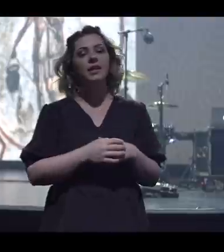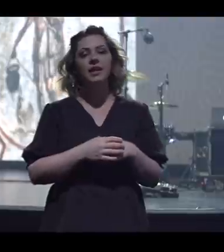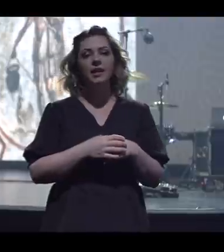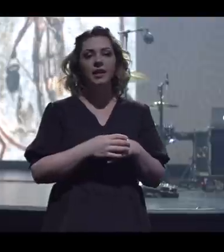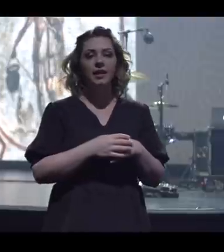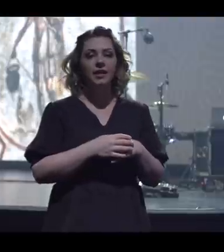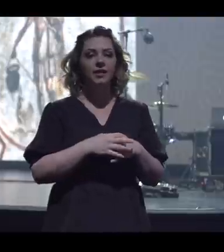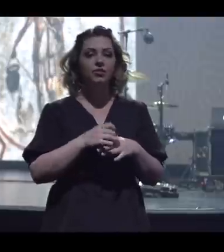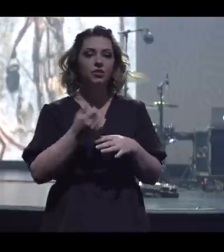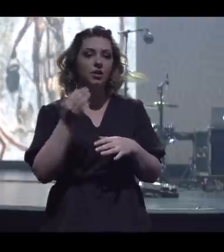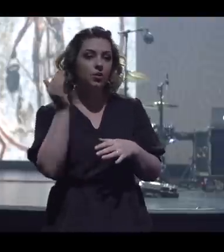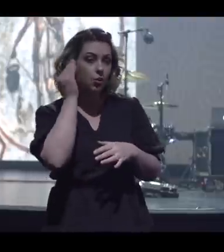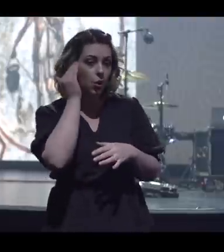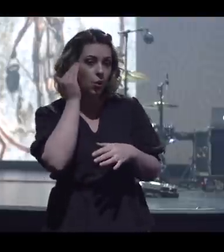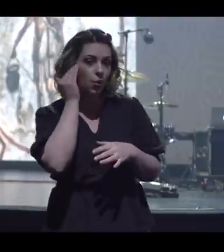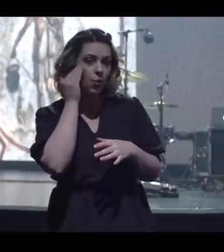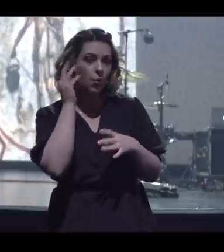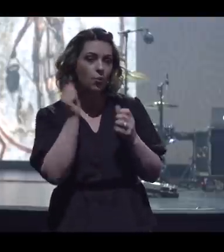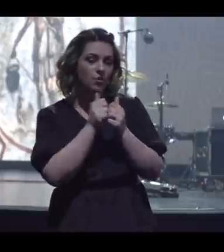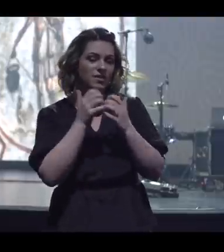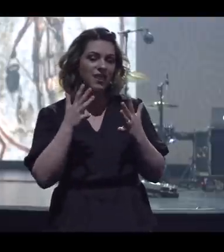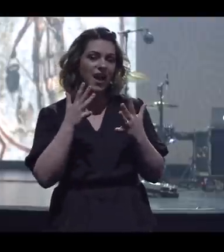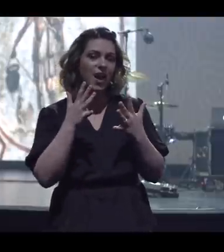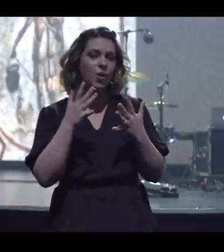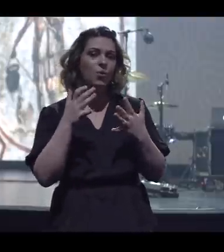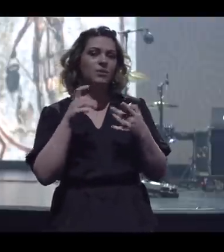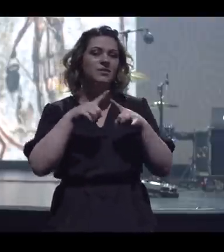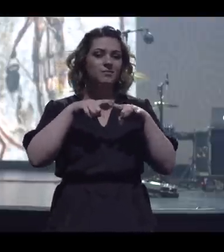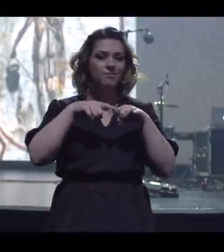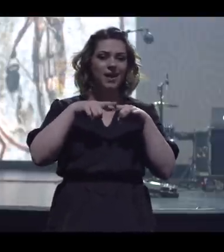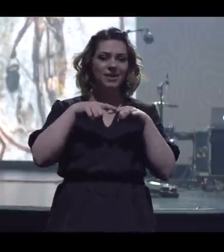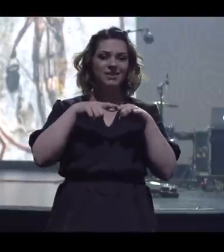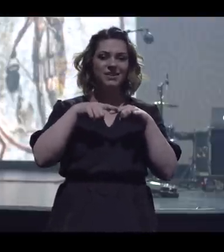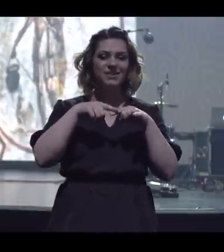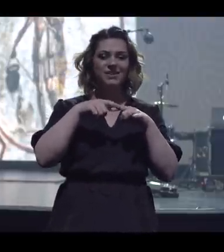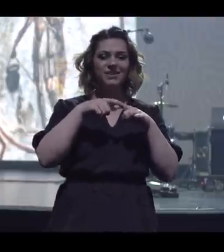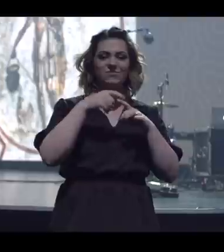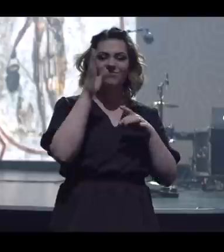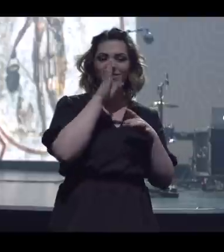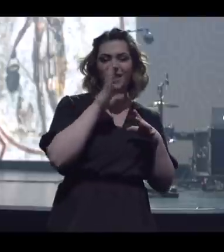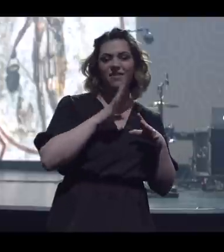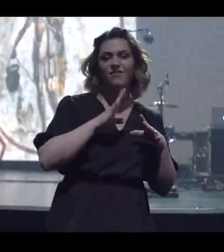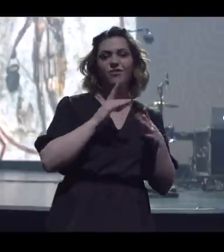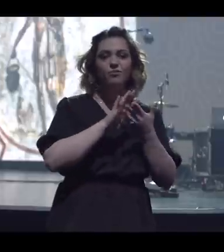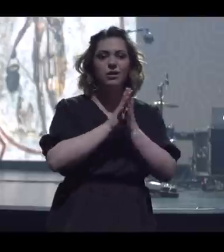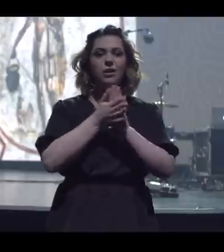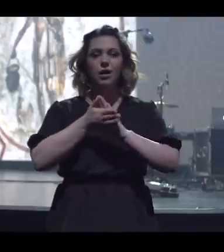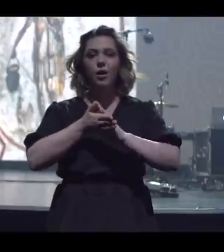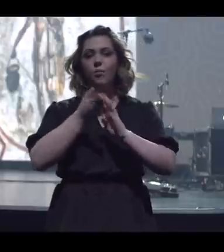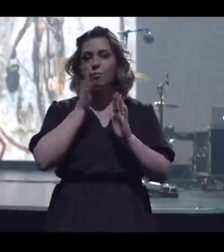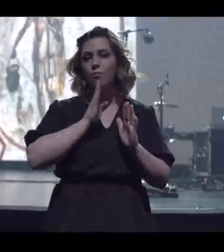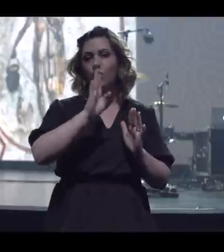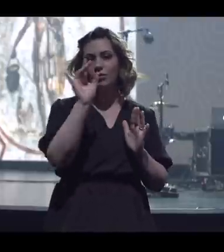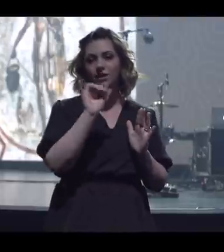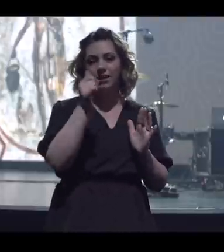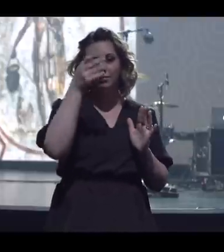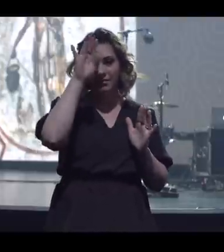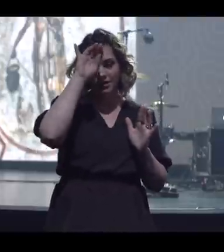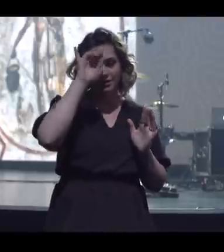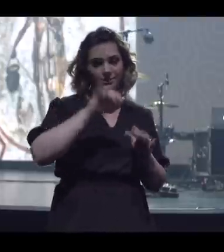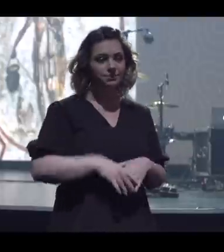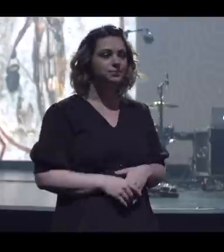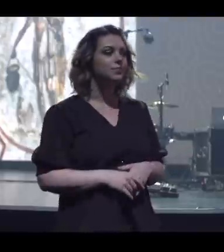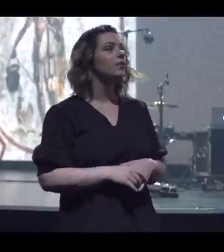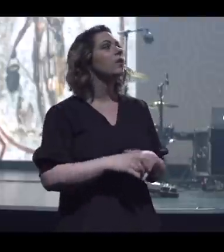never have the boldness of a rhino. And so today we just want to talk about the characteristics of this little